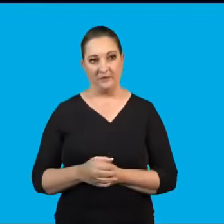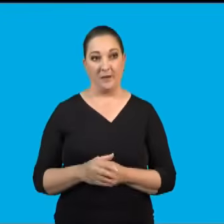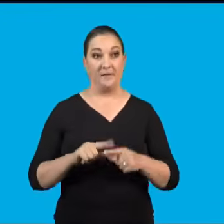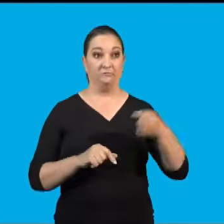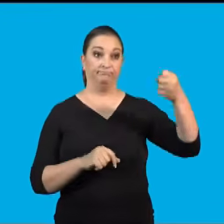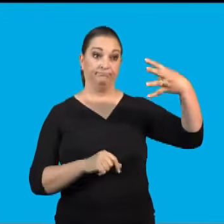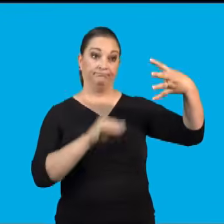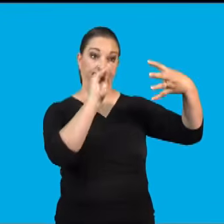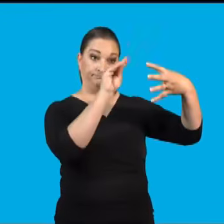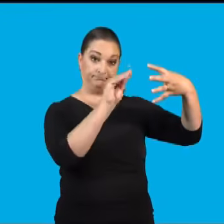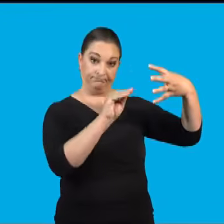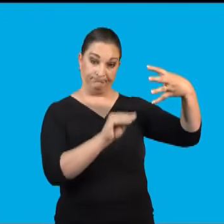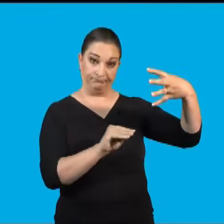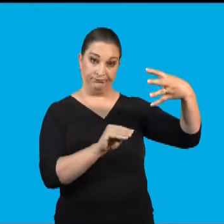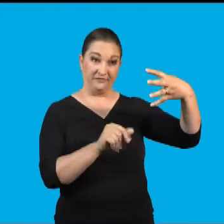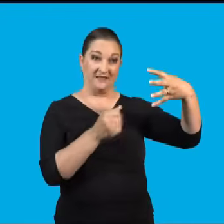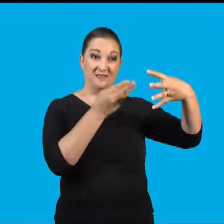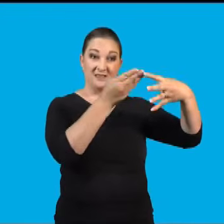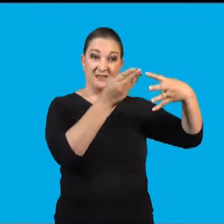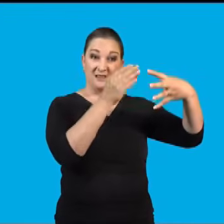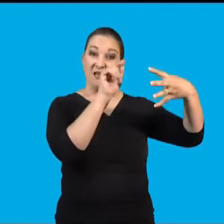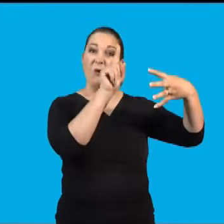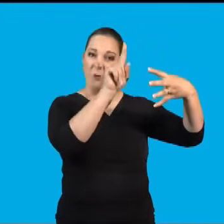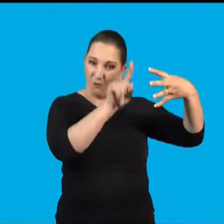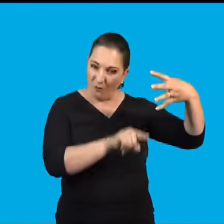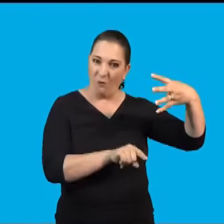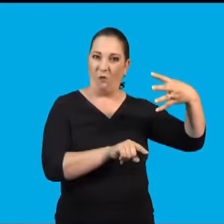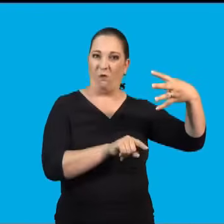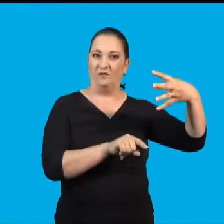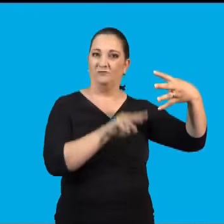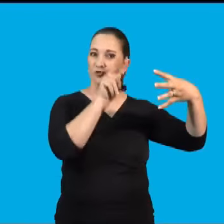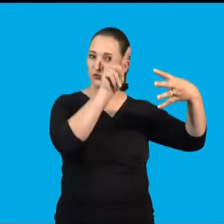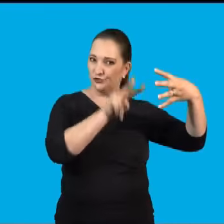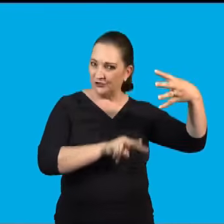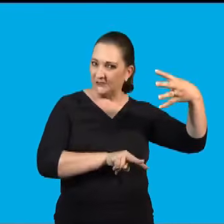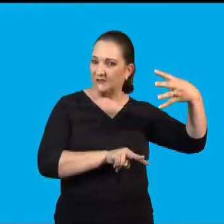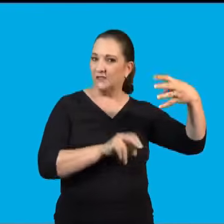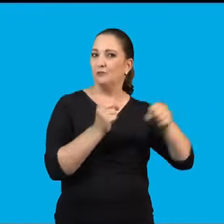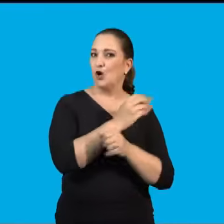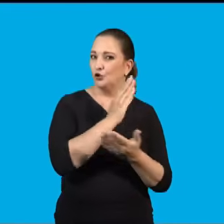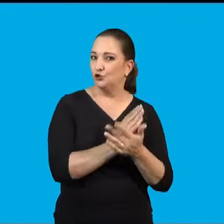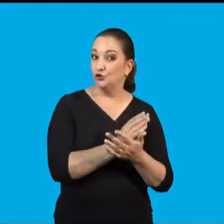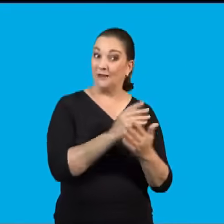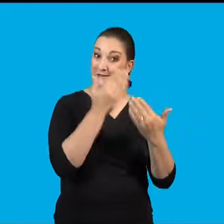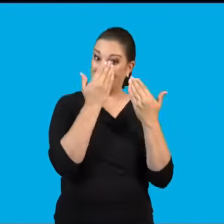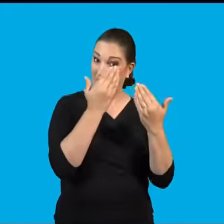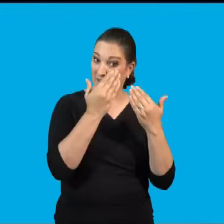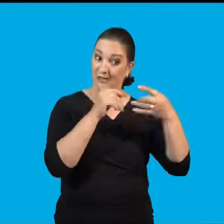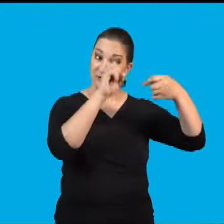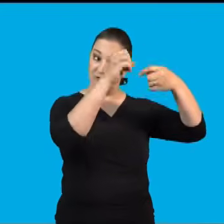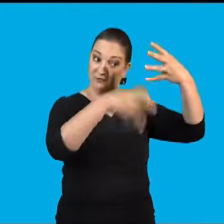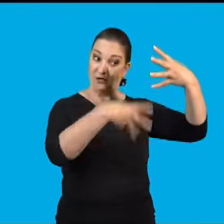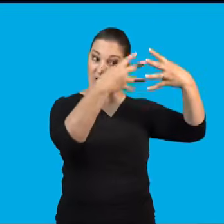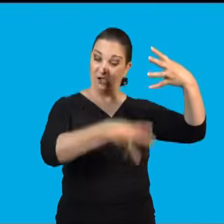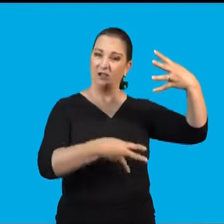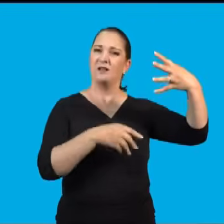those concepts we looked at before the break, like black consciousness, uprising, reform, and so on. Please make sure that you study